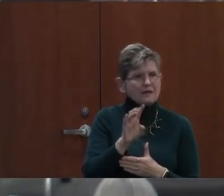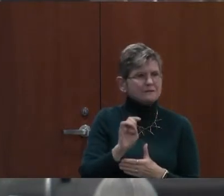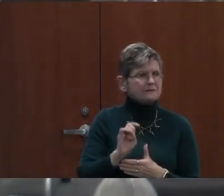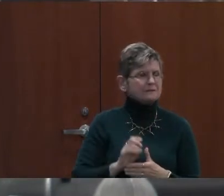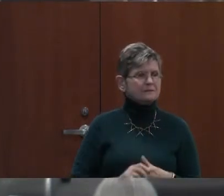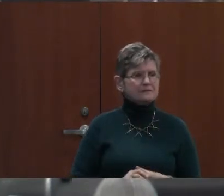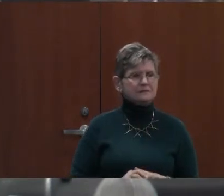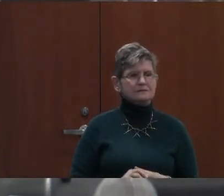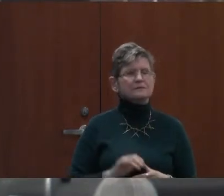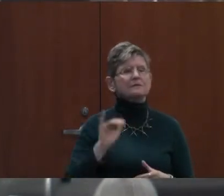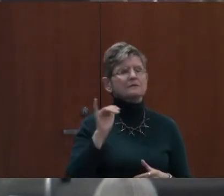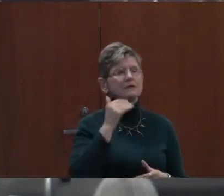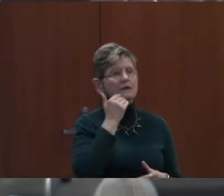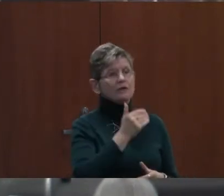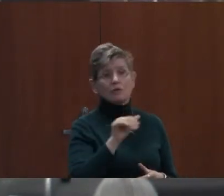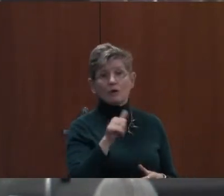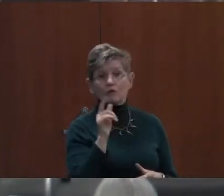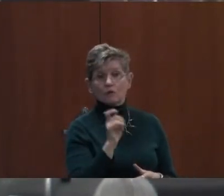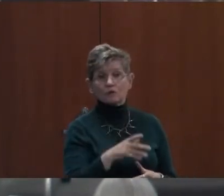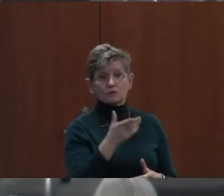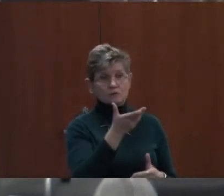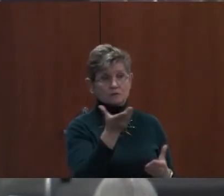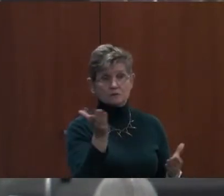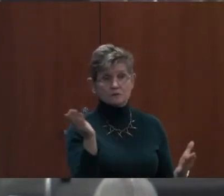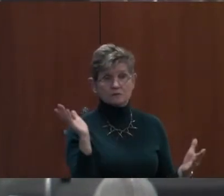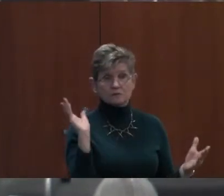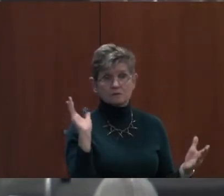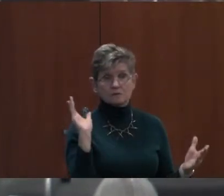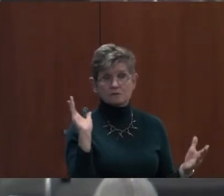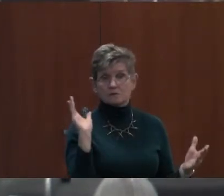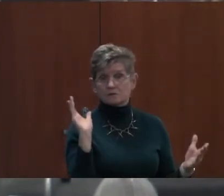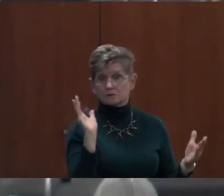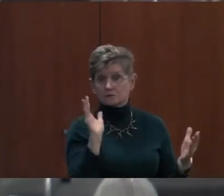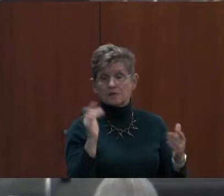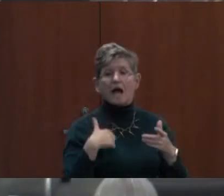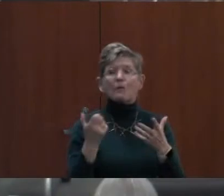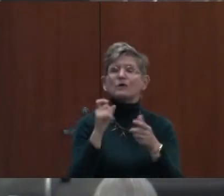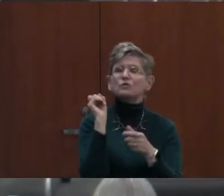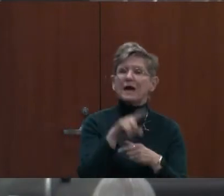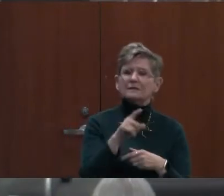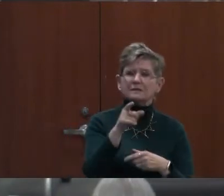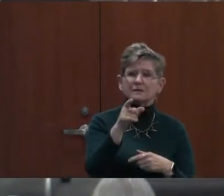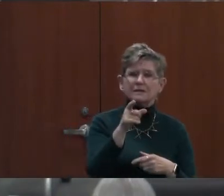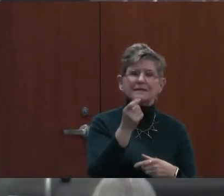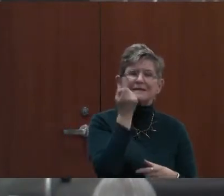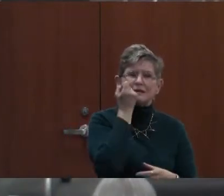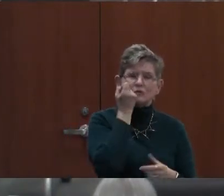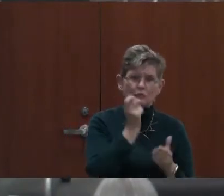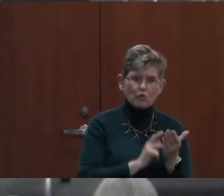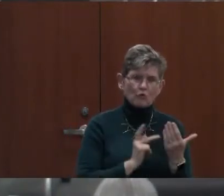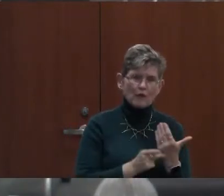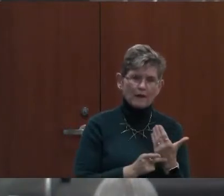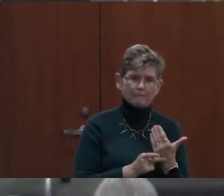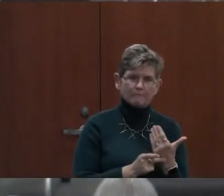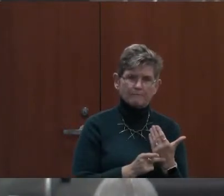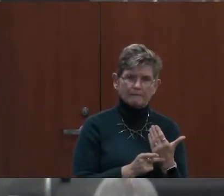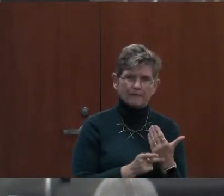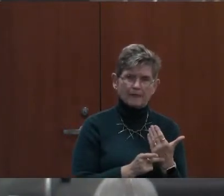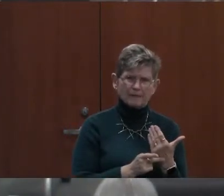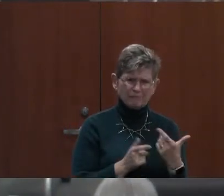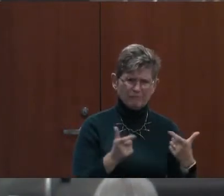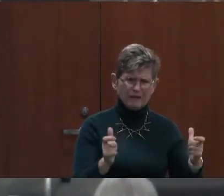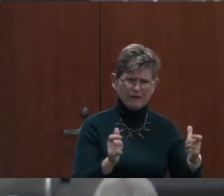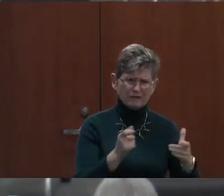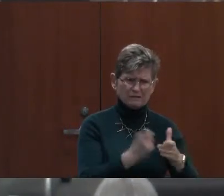Okay, thank you. Any other questions? Then we'll move. I was going to ask Go about ahead. the dental program. It's another sizable bill,